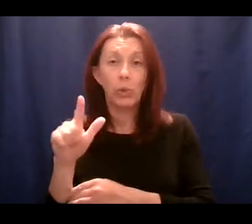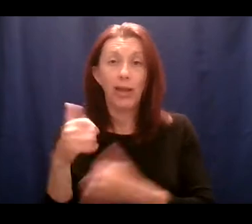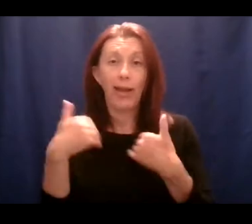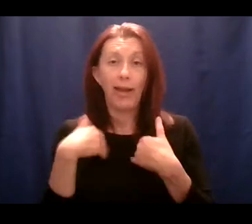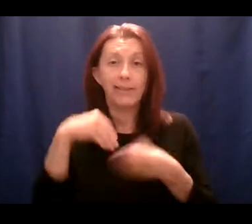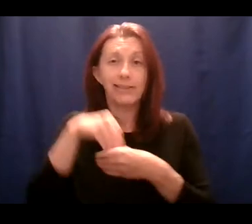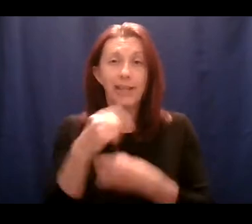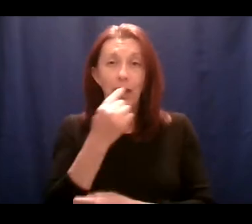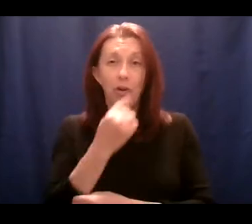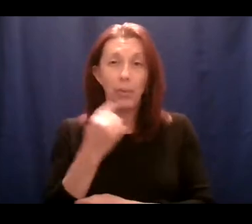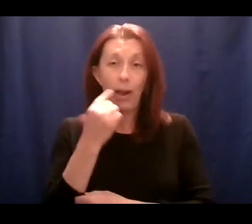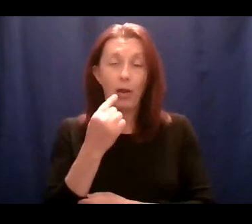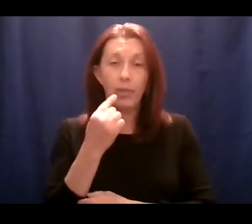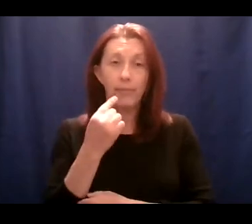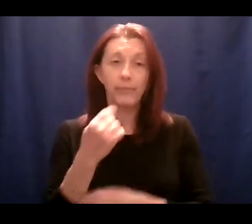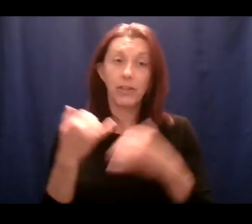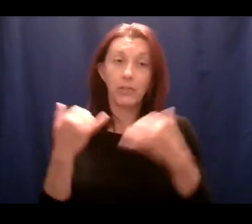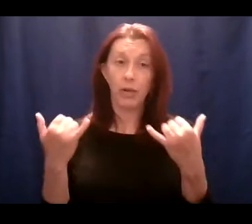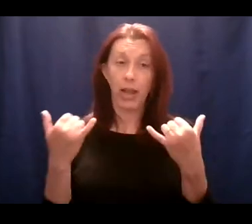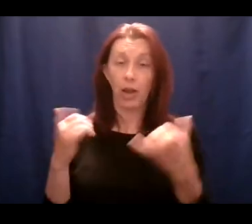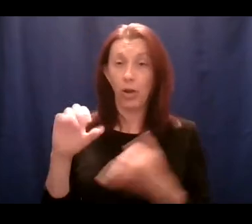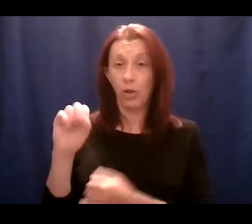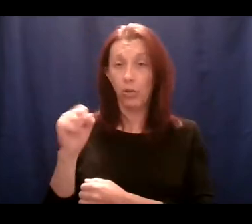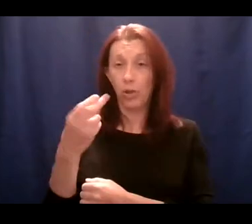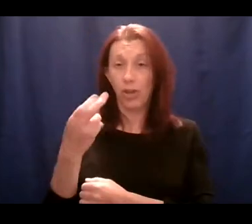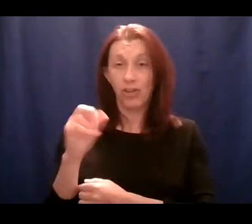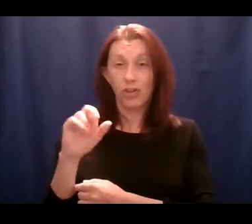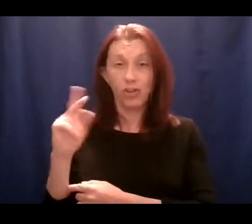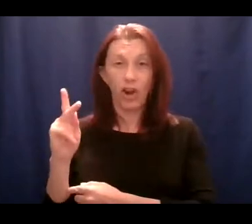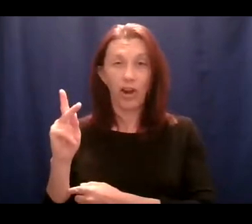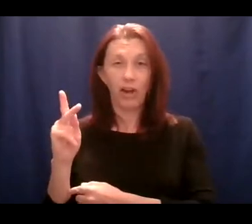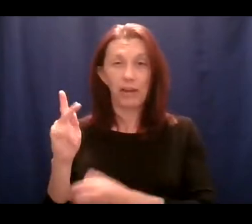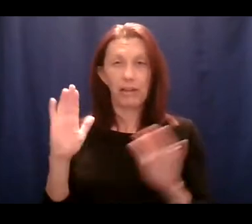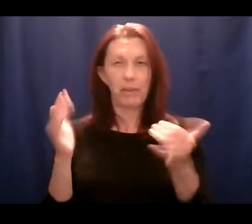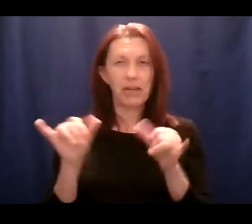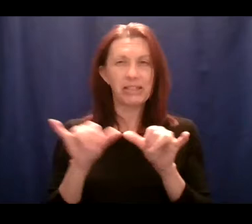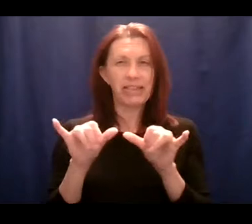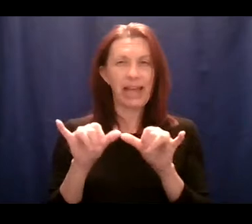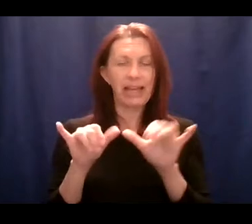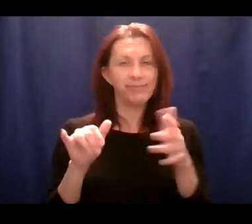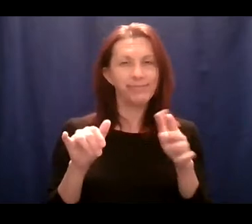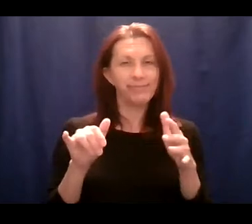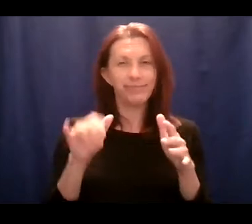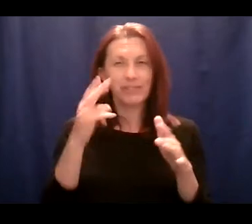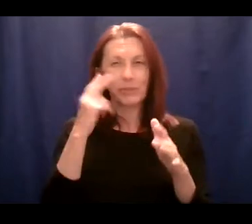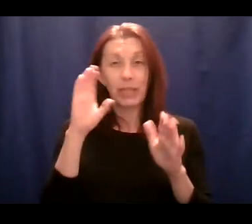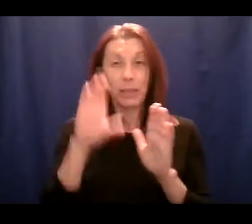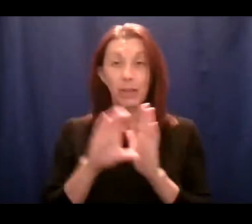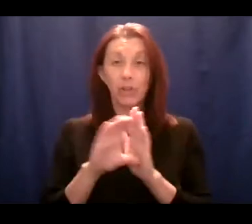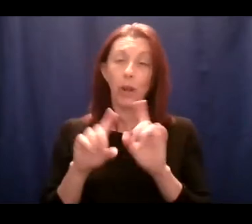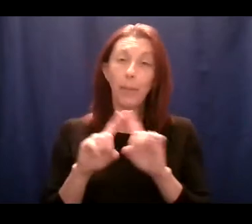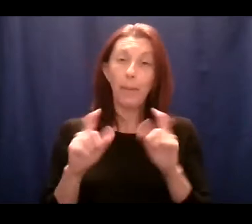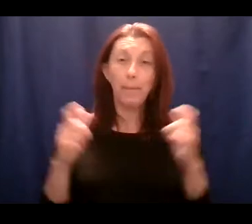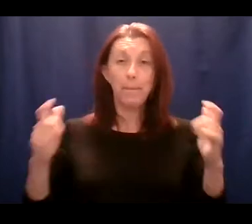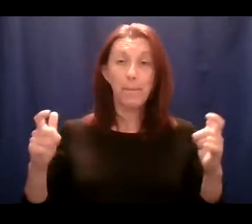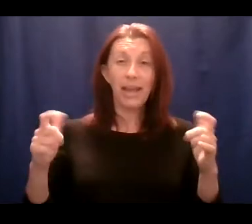I'm going to go over to my document camera. Now this shark, we don't really have a good size comparison looking at the picture, but this shark can grow anywhere between